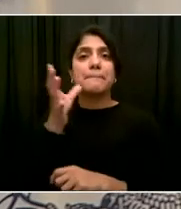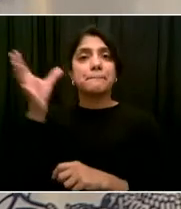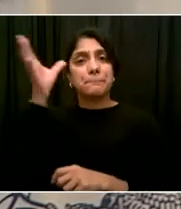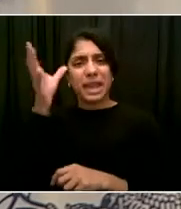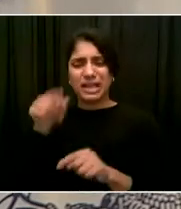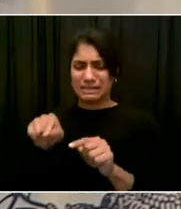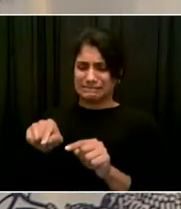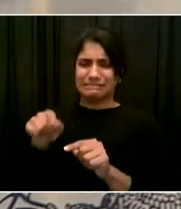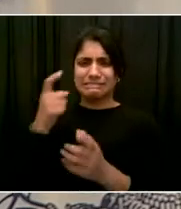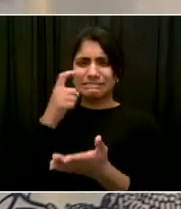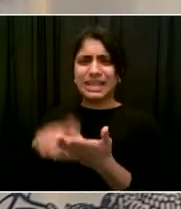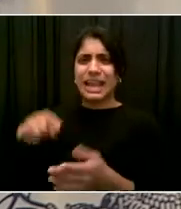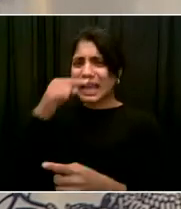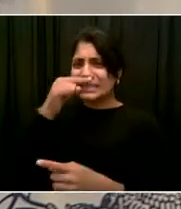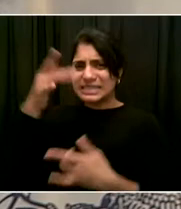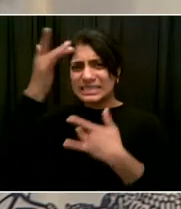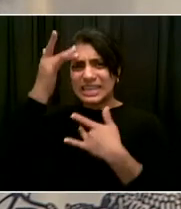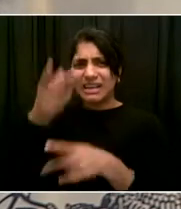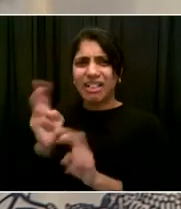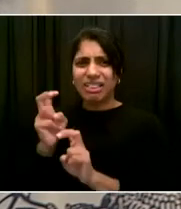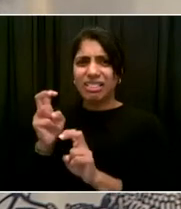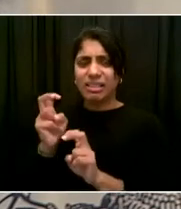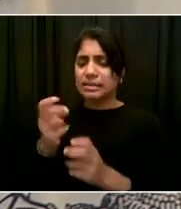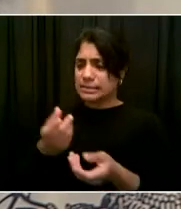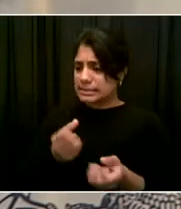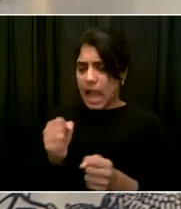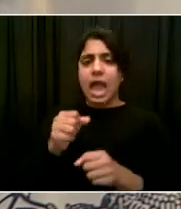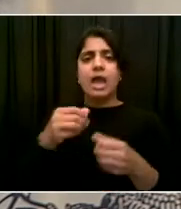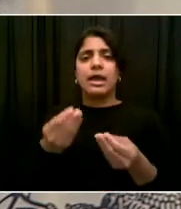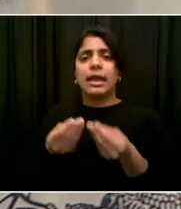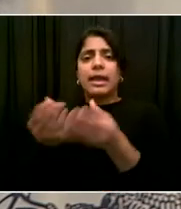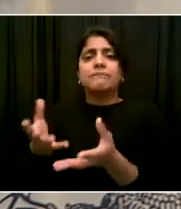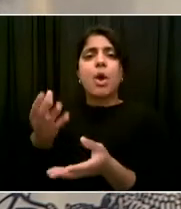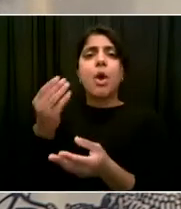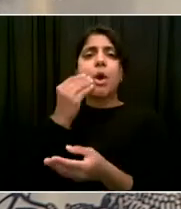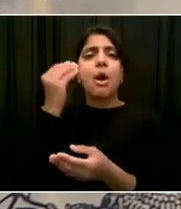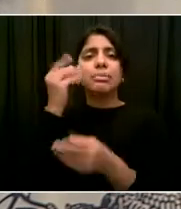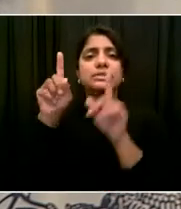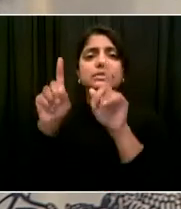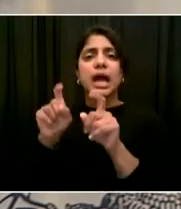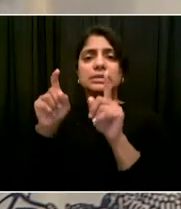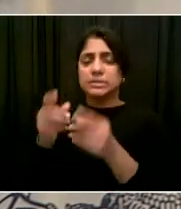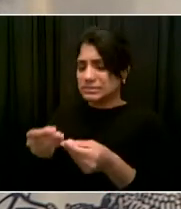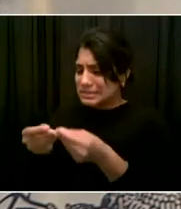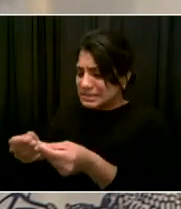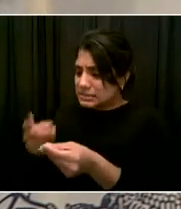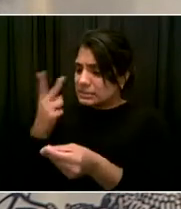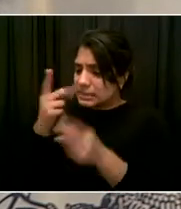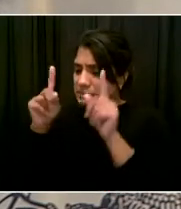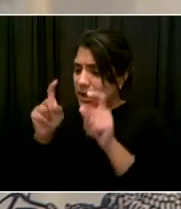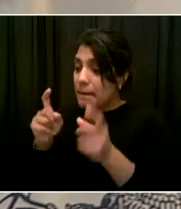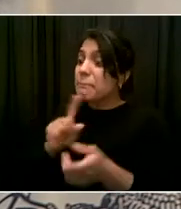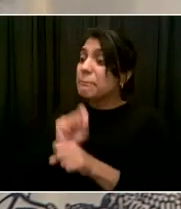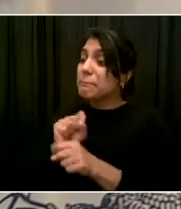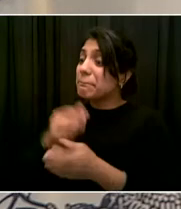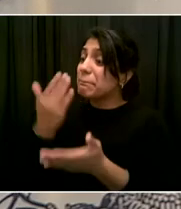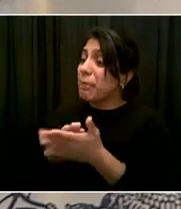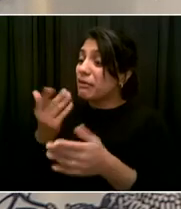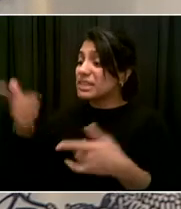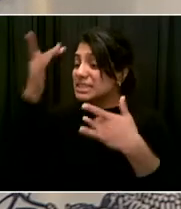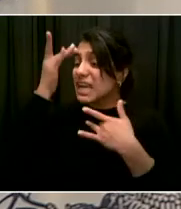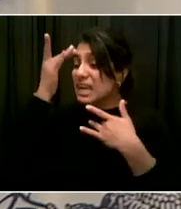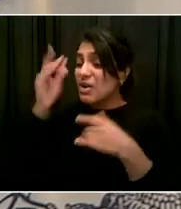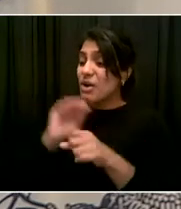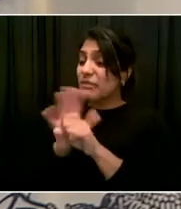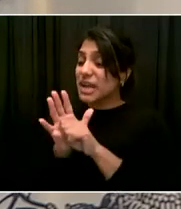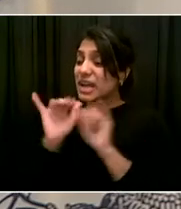is having a reliable supply. And that's been obviously an issue in these last days, that we don't have yet the kind of supply we ideally want